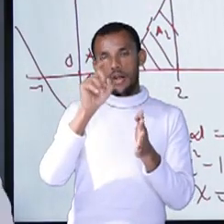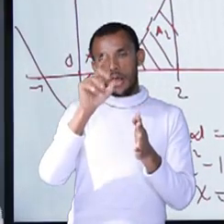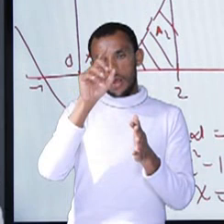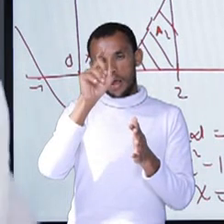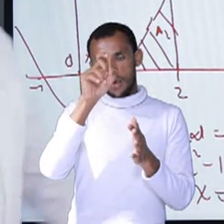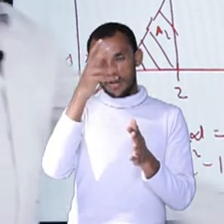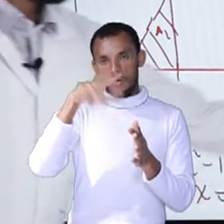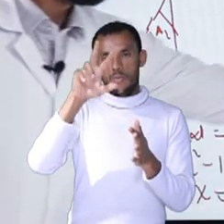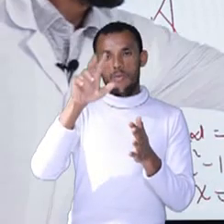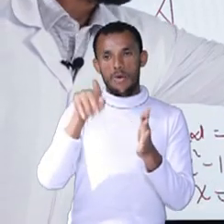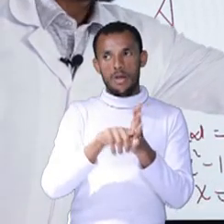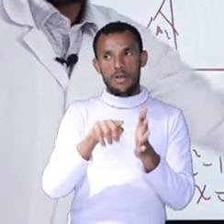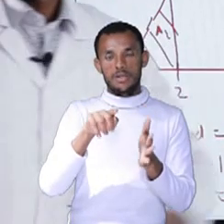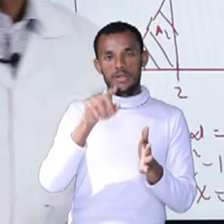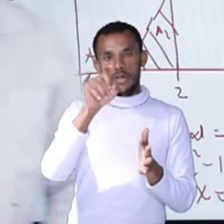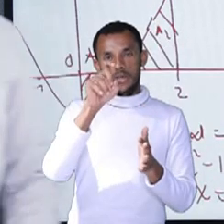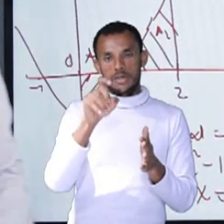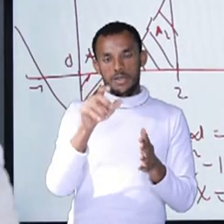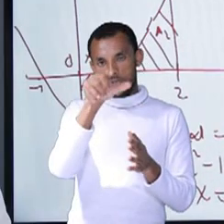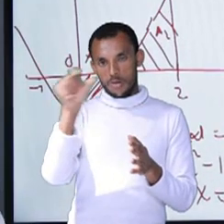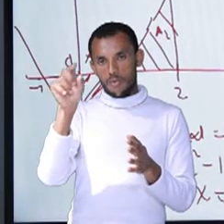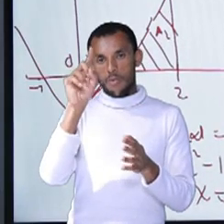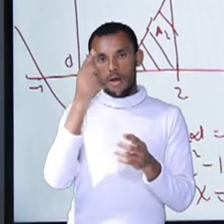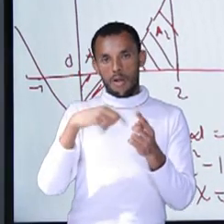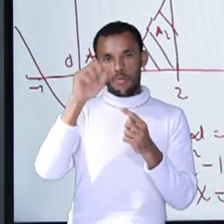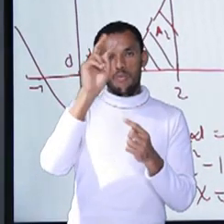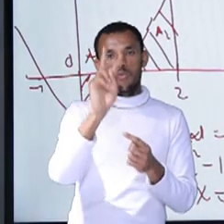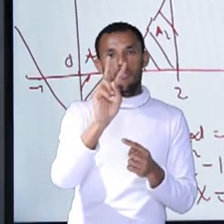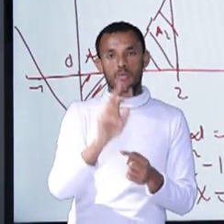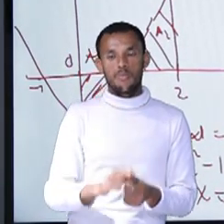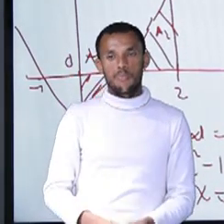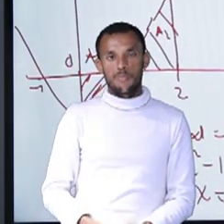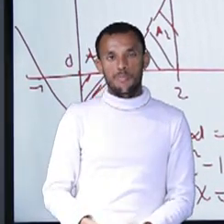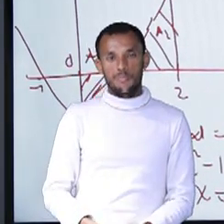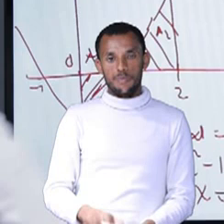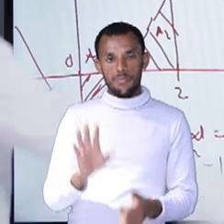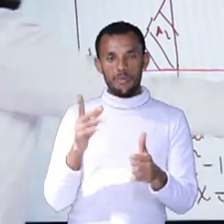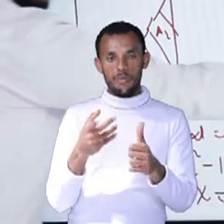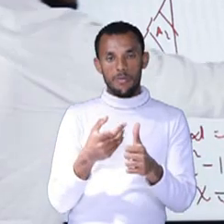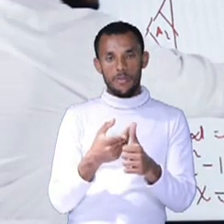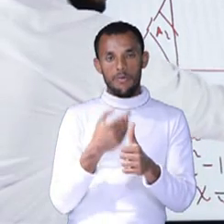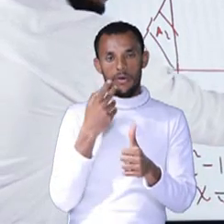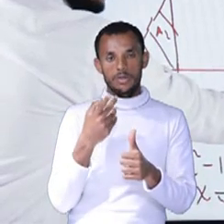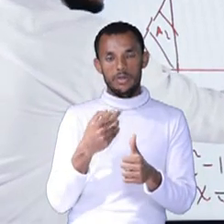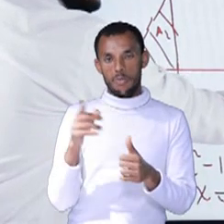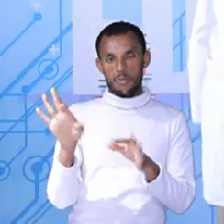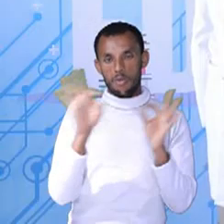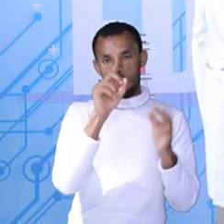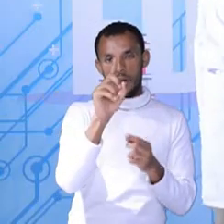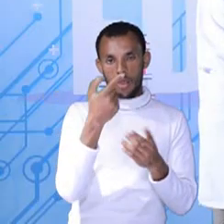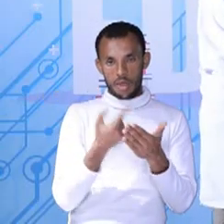3 minus x on the interval 1 up to 2. So first you put 1